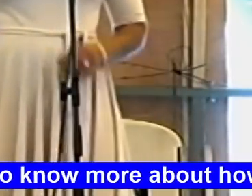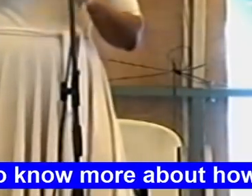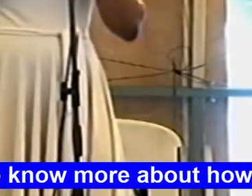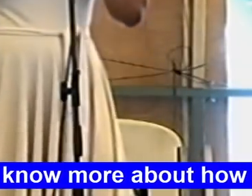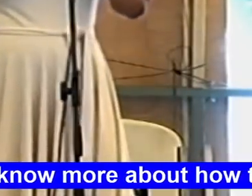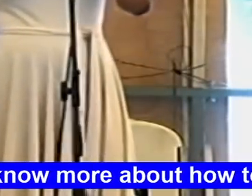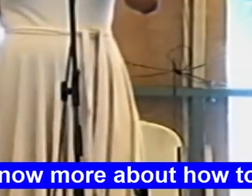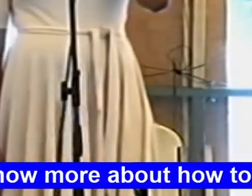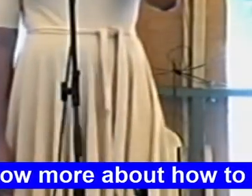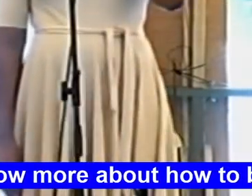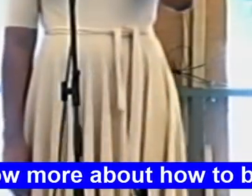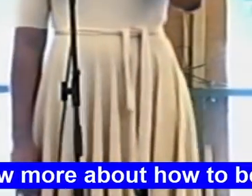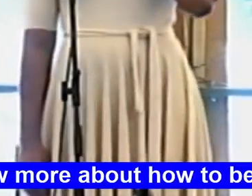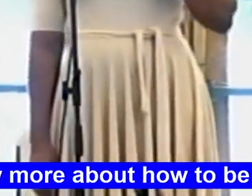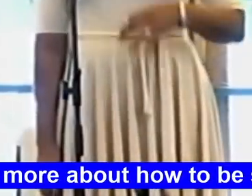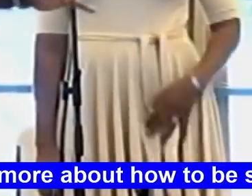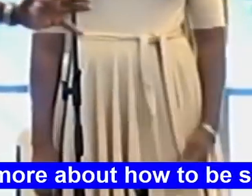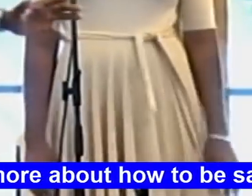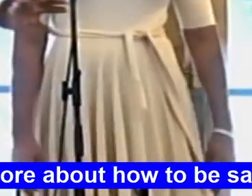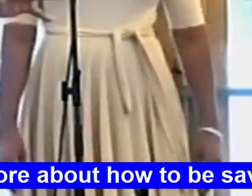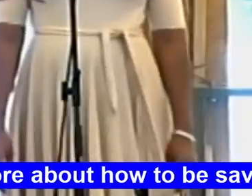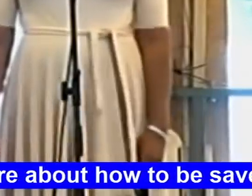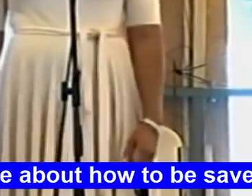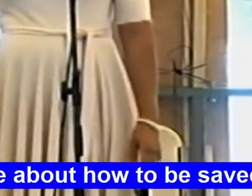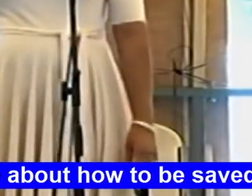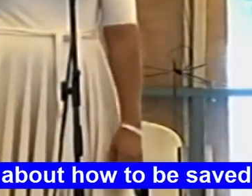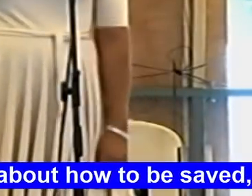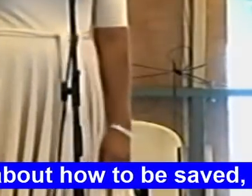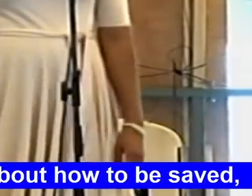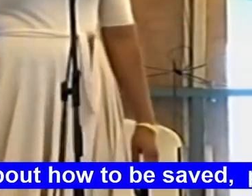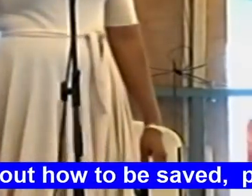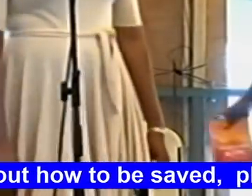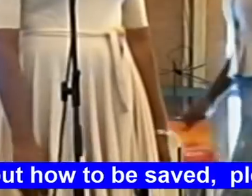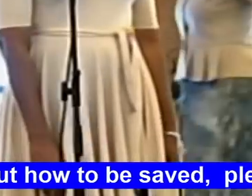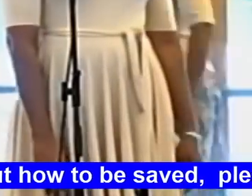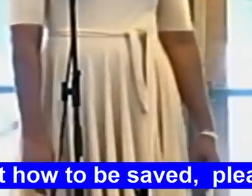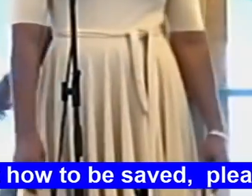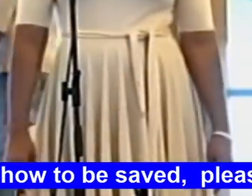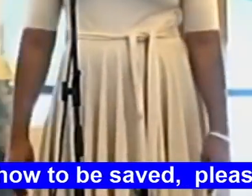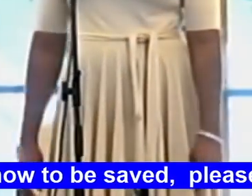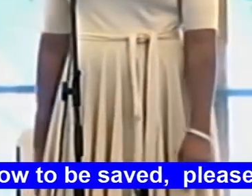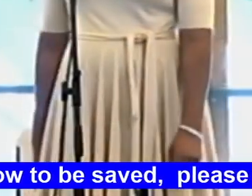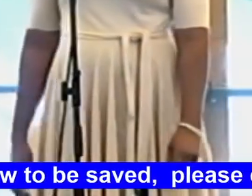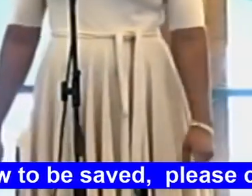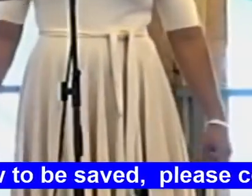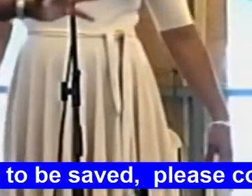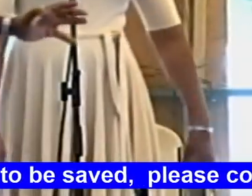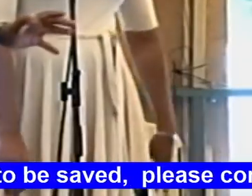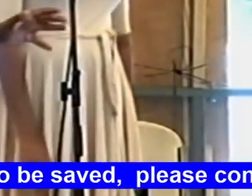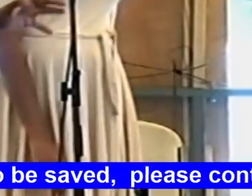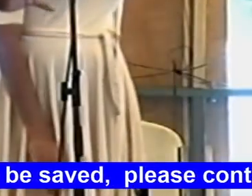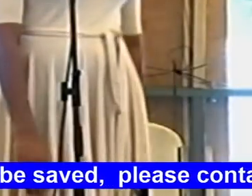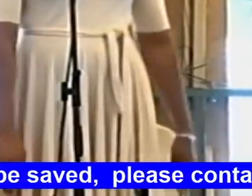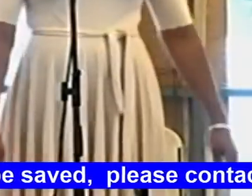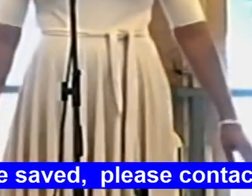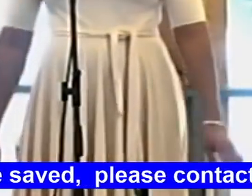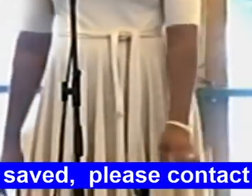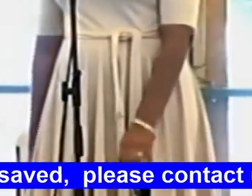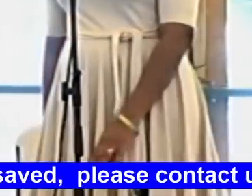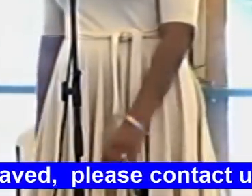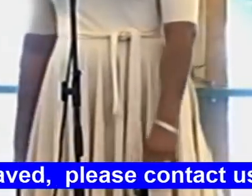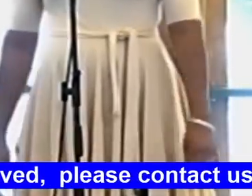presence, for your sweet words. Hallelujah. Hallelujah. Thank you, Jesus.